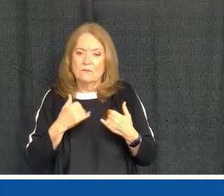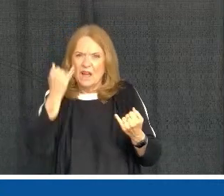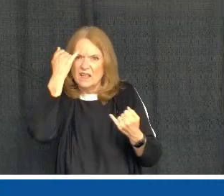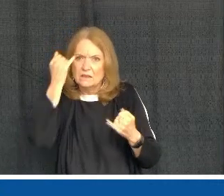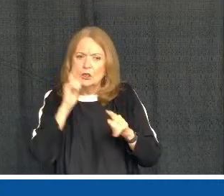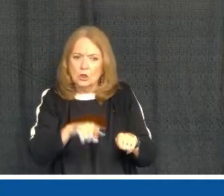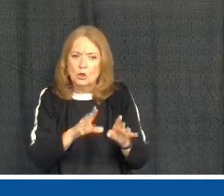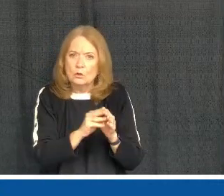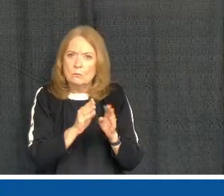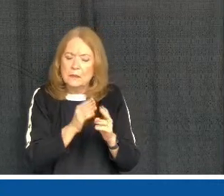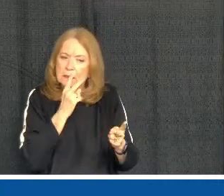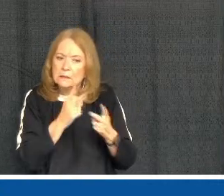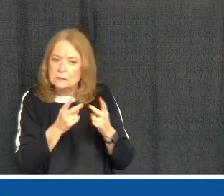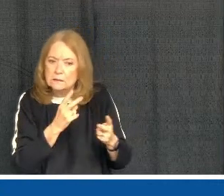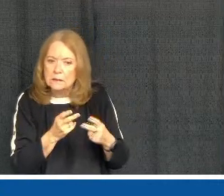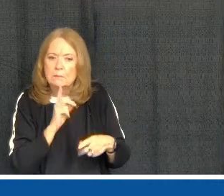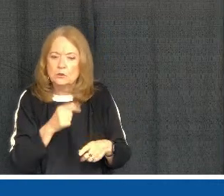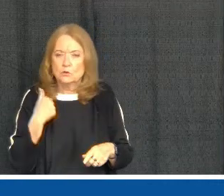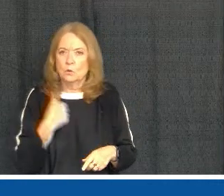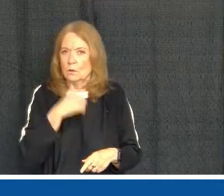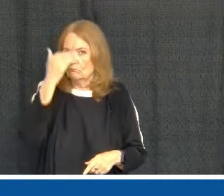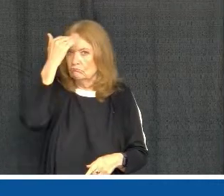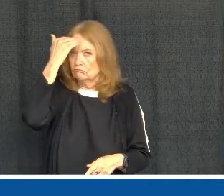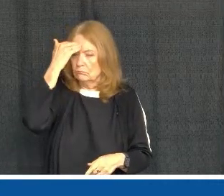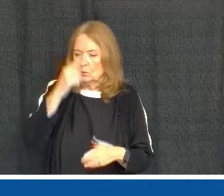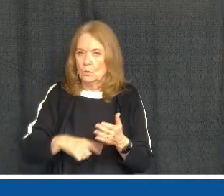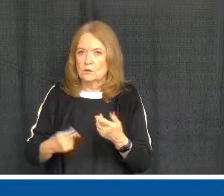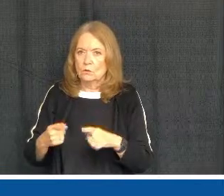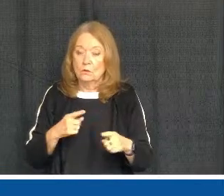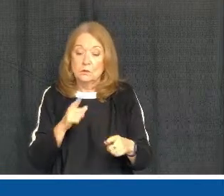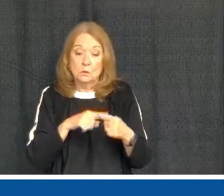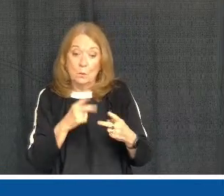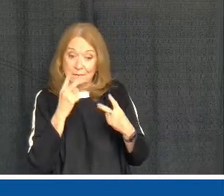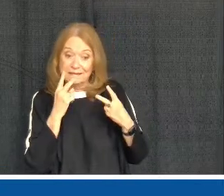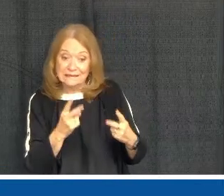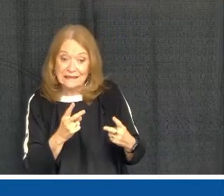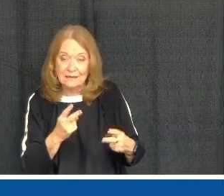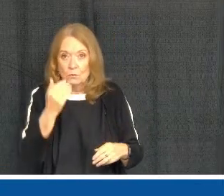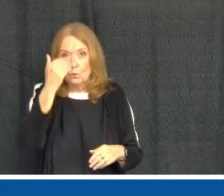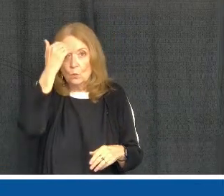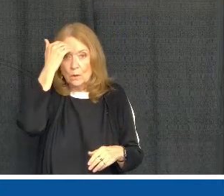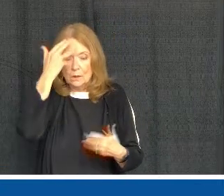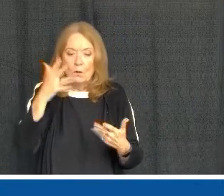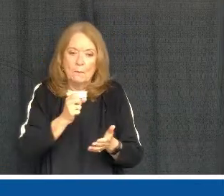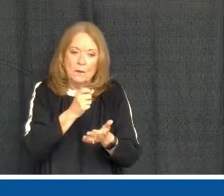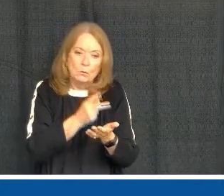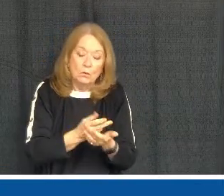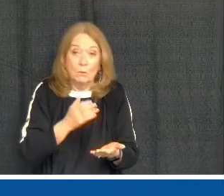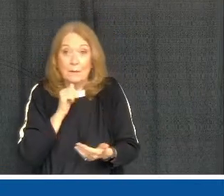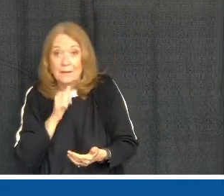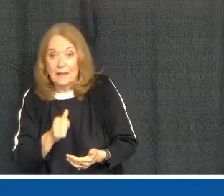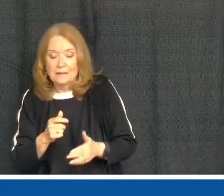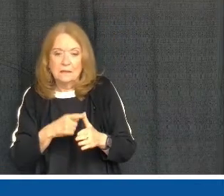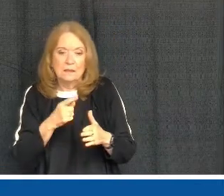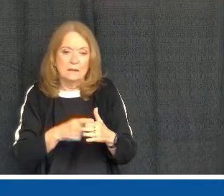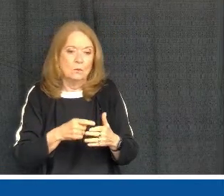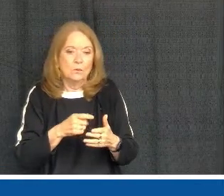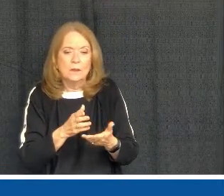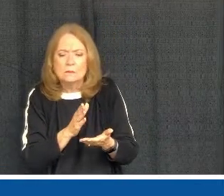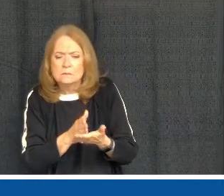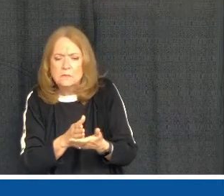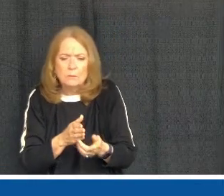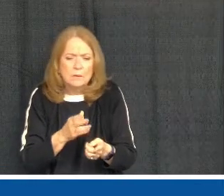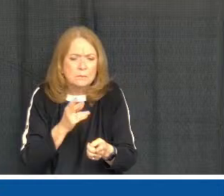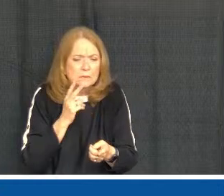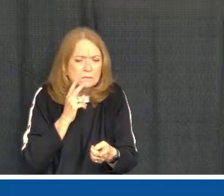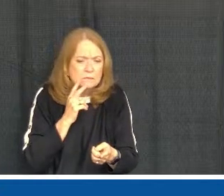what's voted on, making sure that we know what's going on. That way when we see it, we know, has it been approved? Maybe it hasn't, and we can stop them and get them